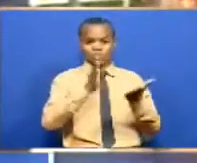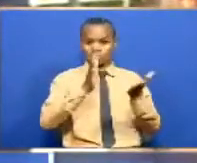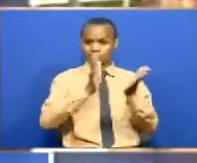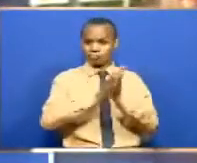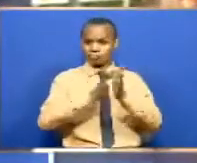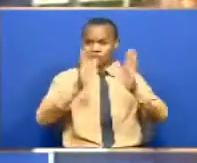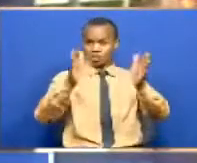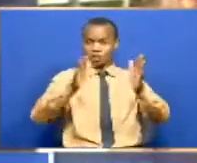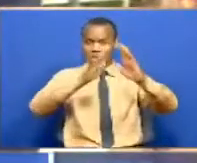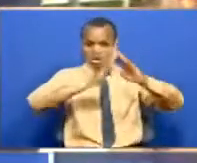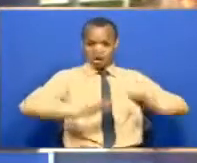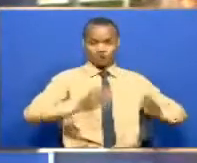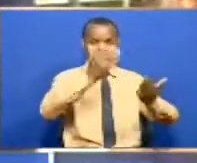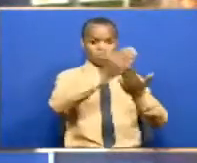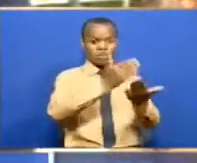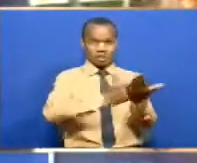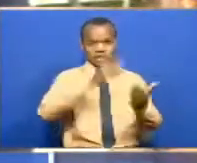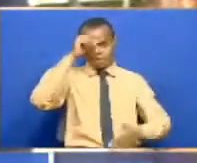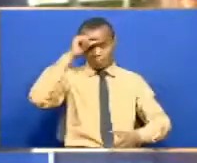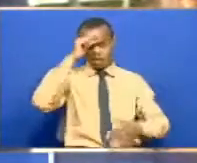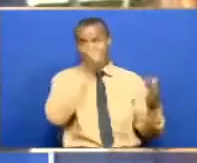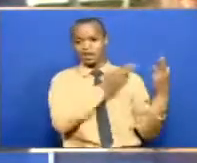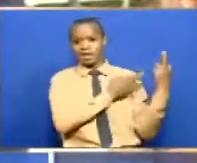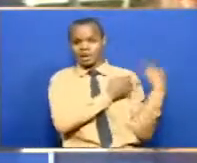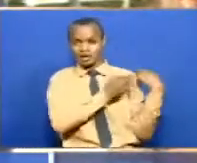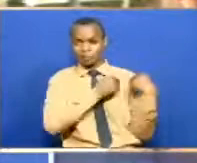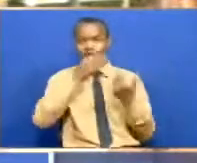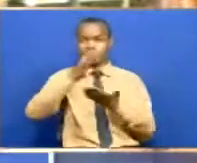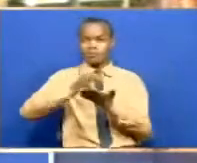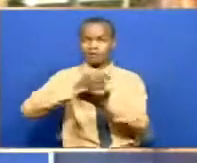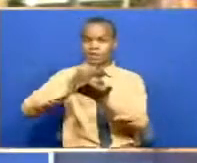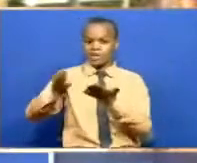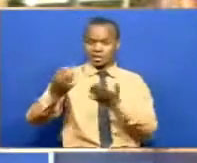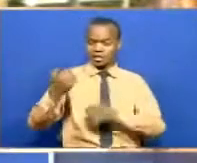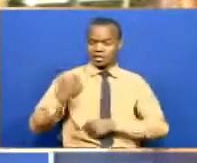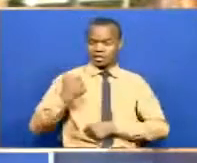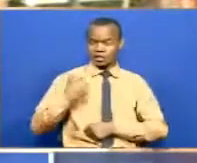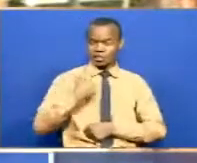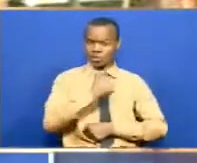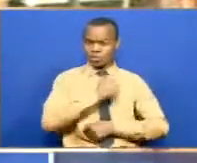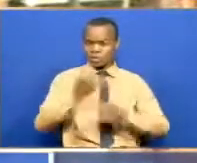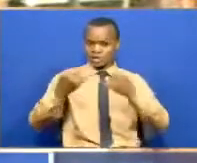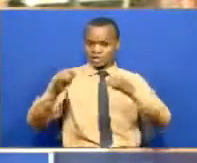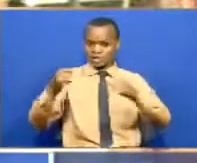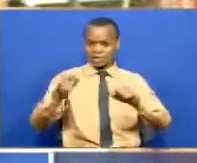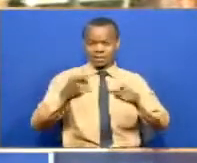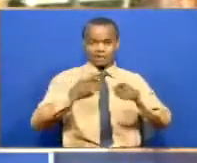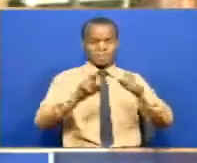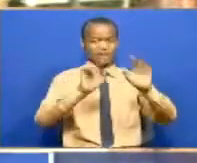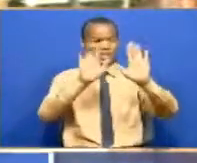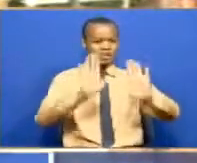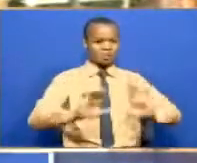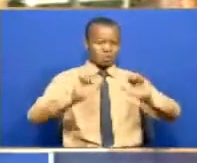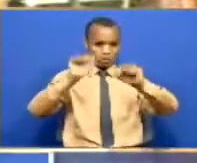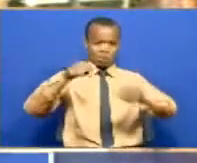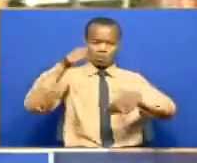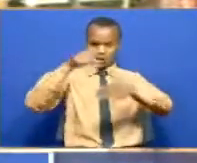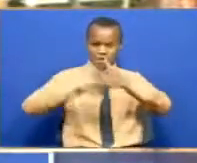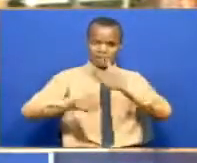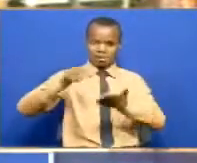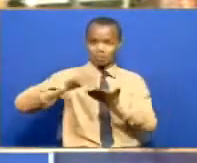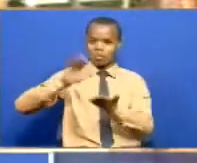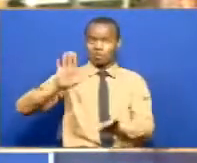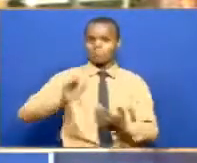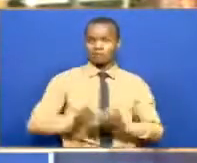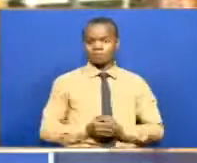program is funded by government and we are doing a good job, we are trying. But I think we need to go beyond housing.